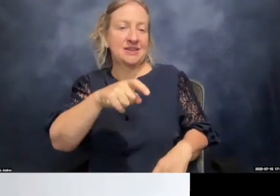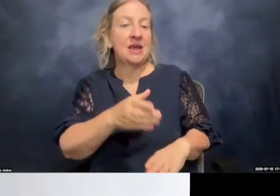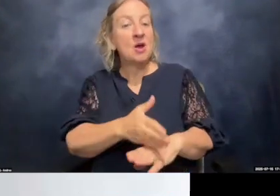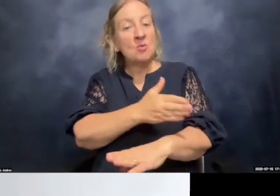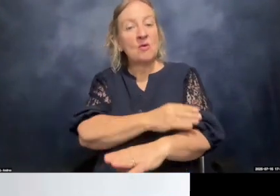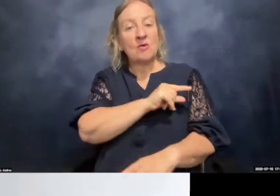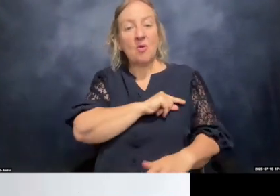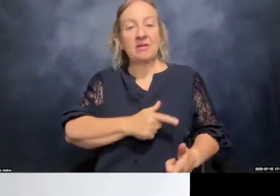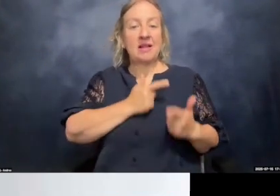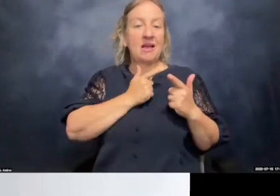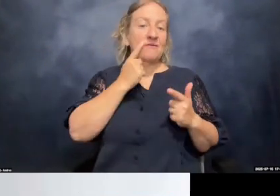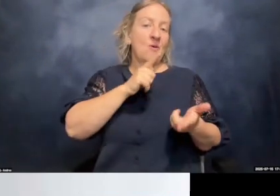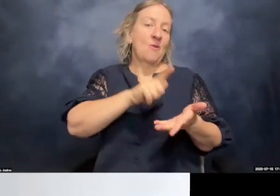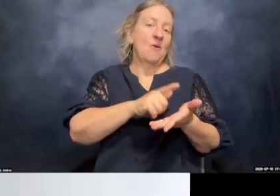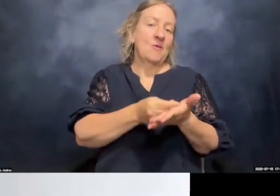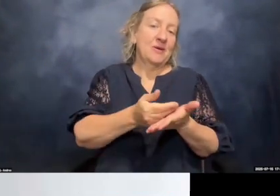for low-income residents.